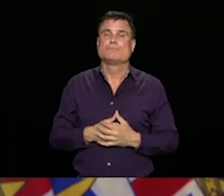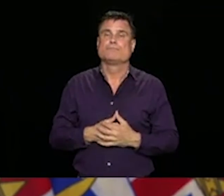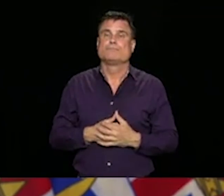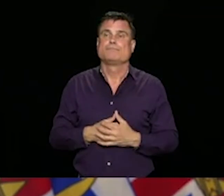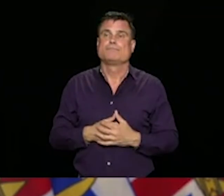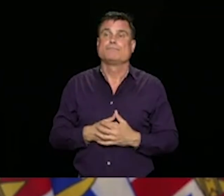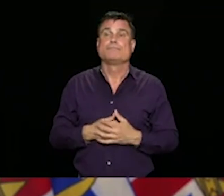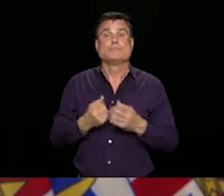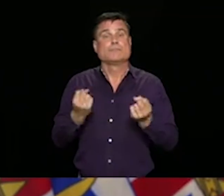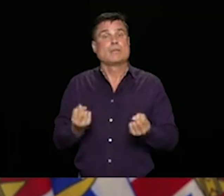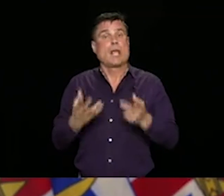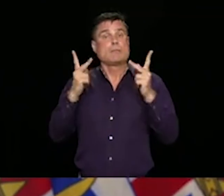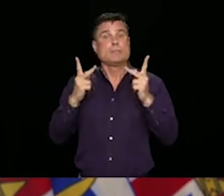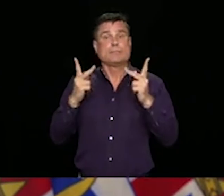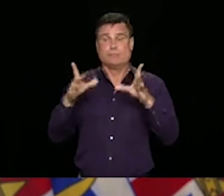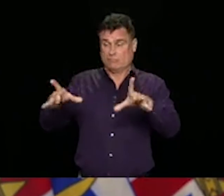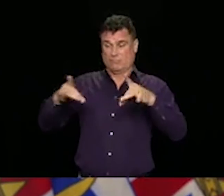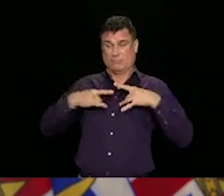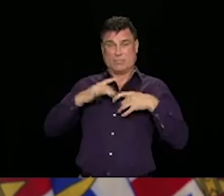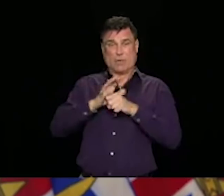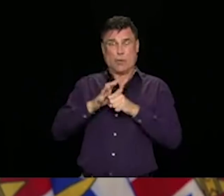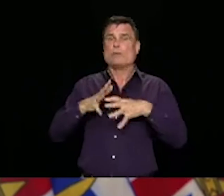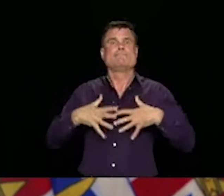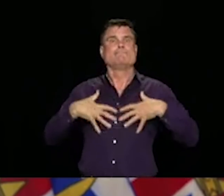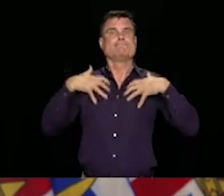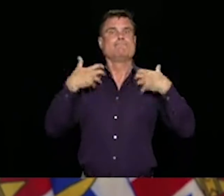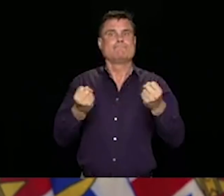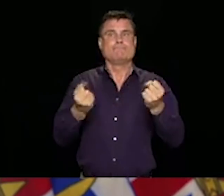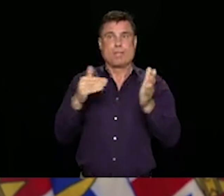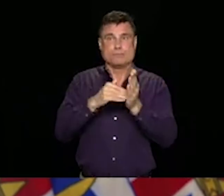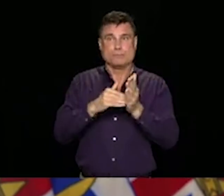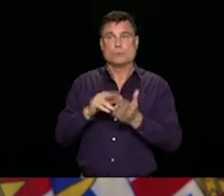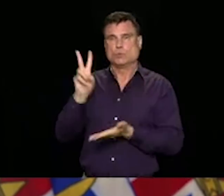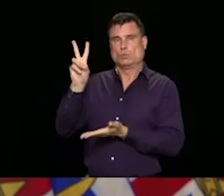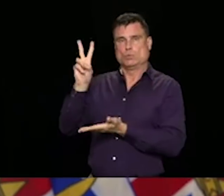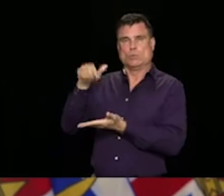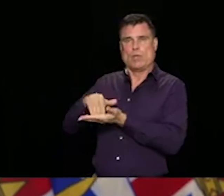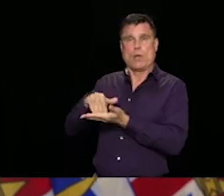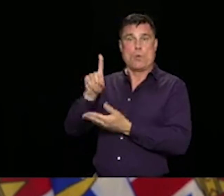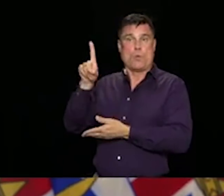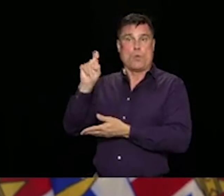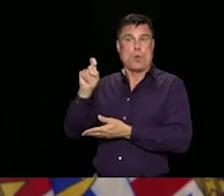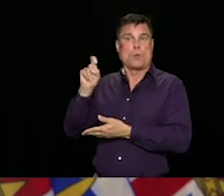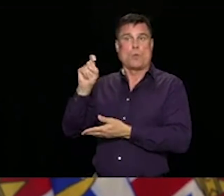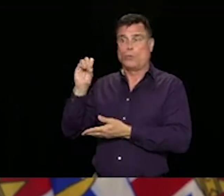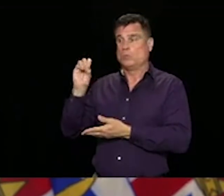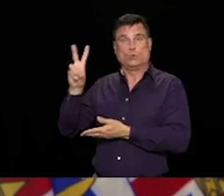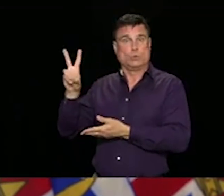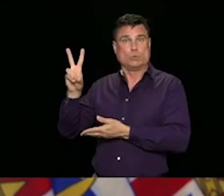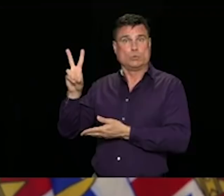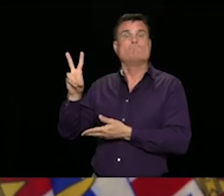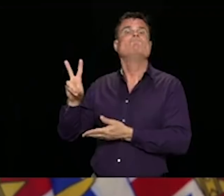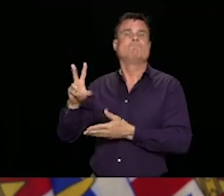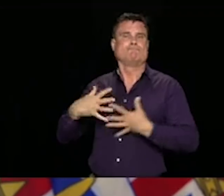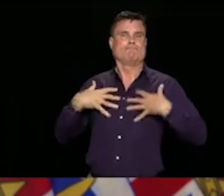There are 2,102 people who have now fully recovered after testing positive.